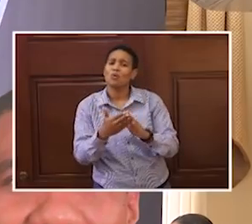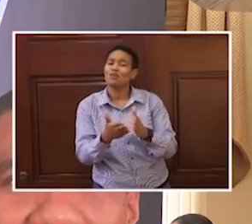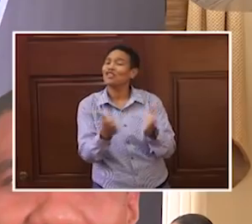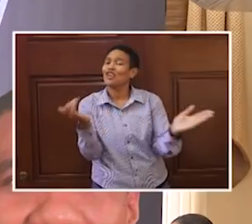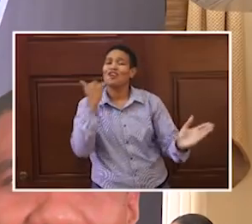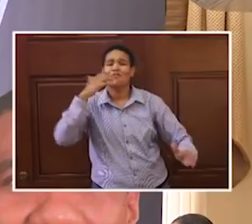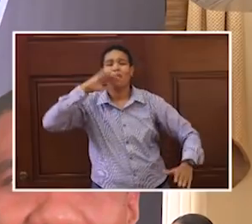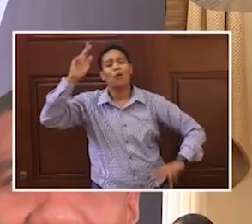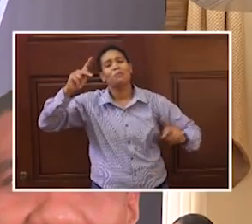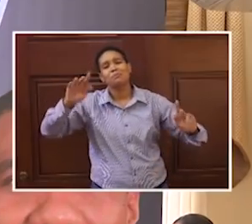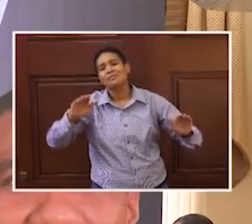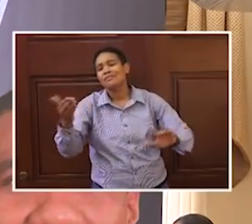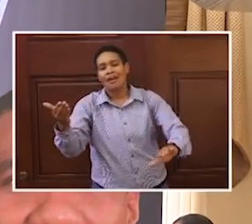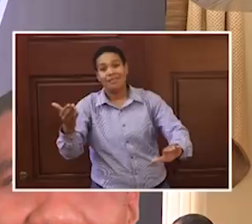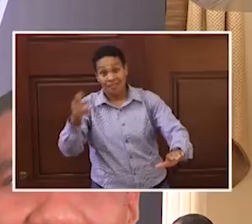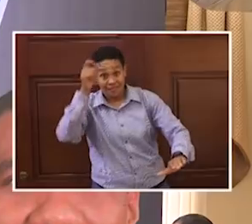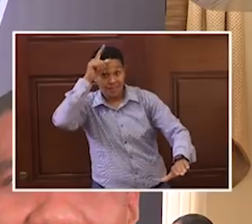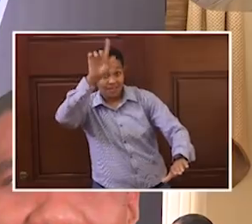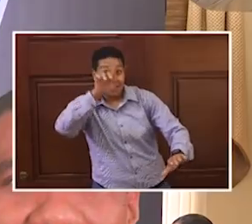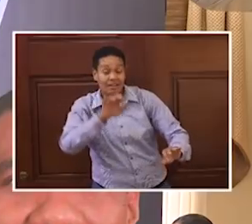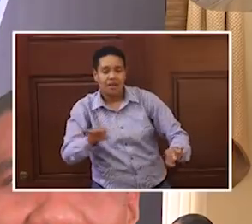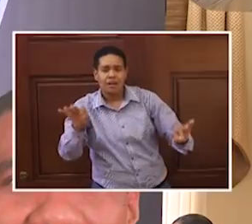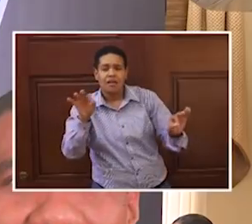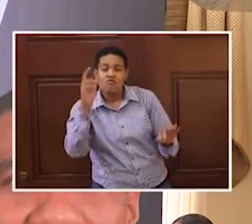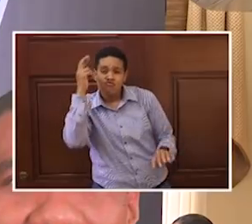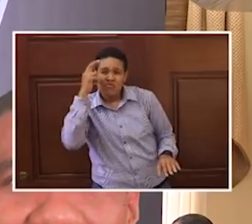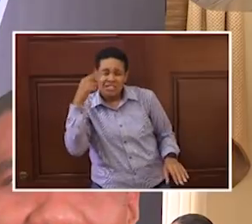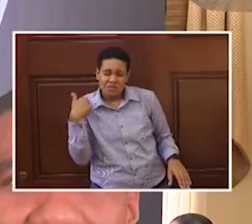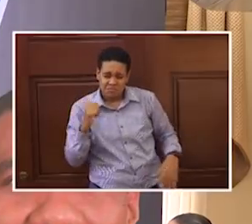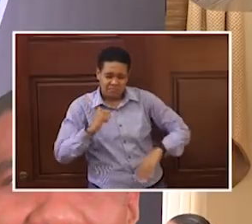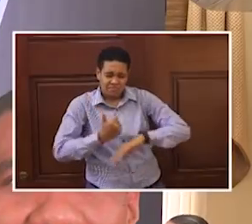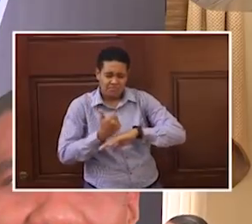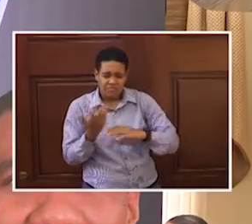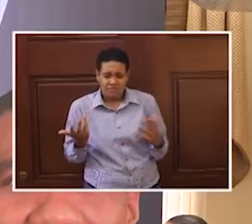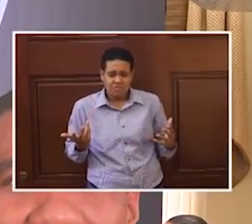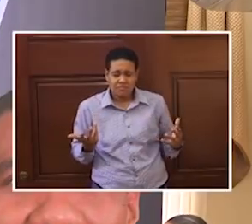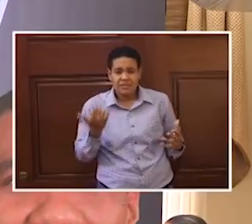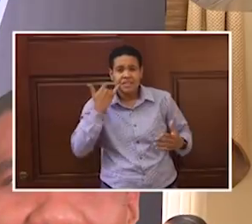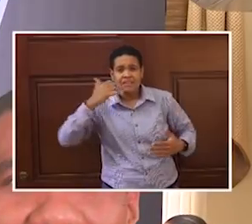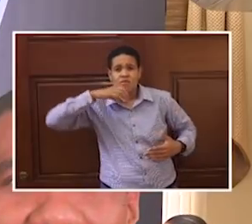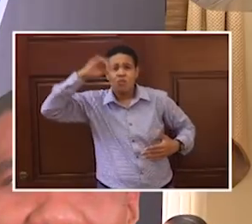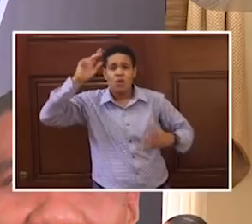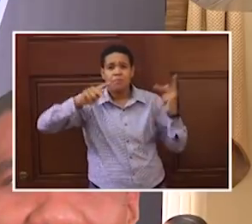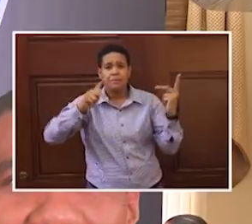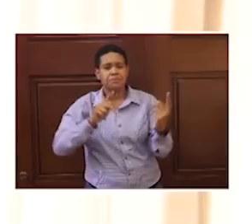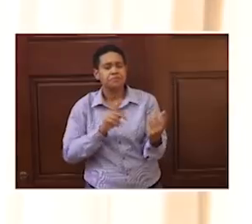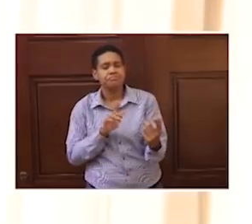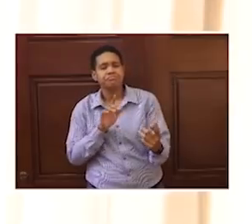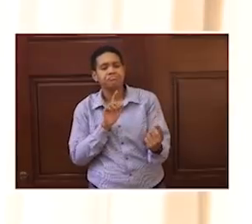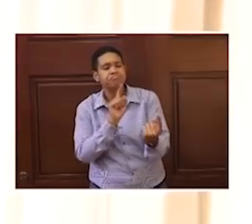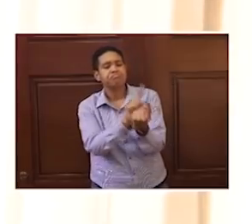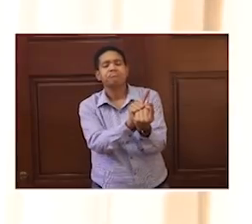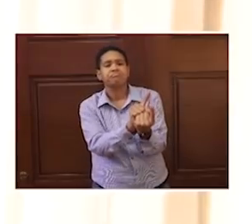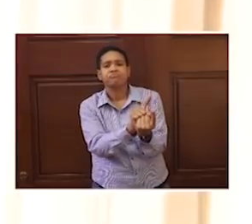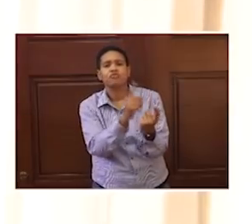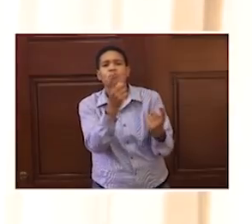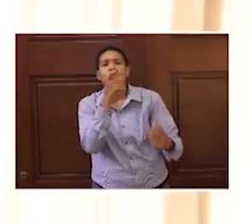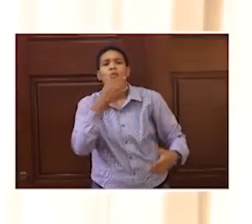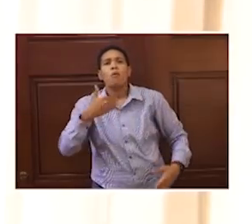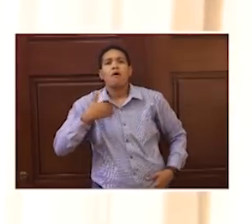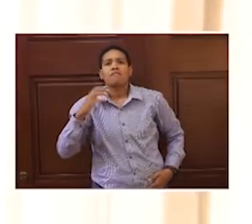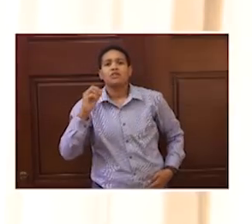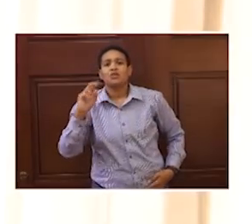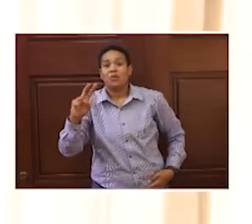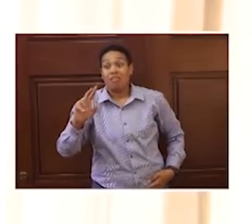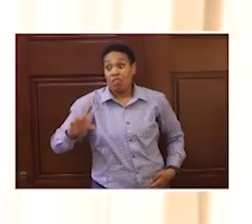general. Now, the reason for all of this is that if older people come in contact with the virus, and that's the